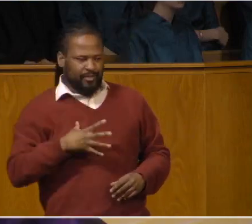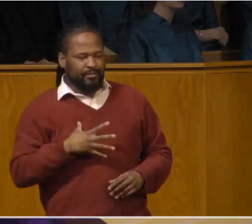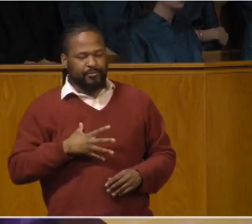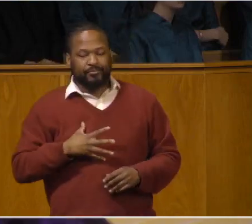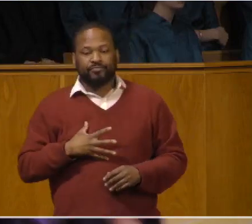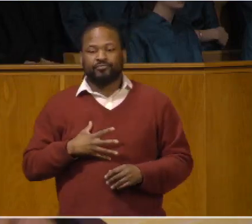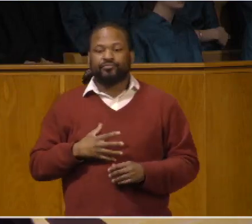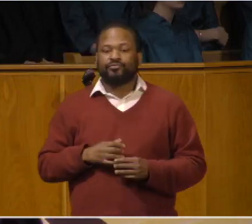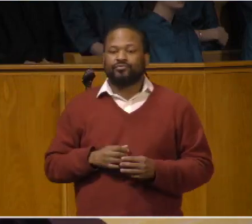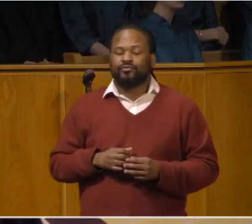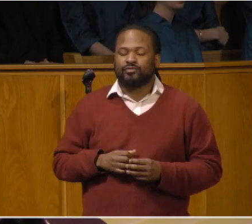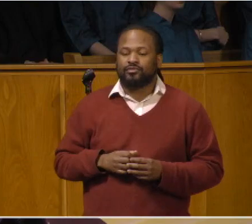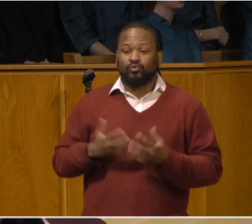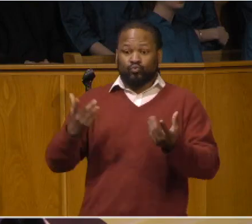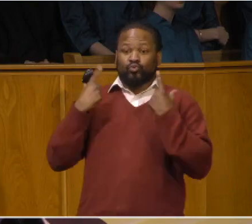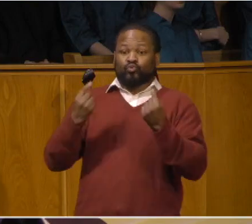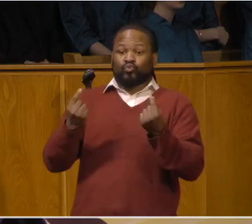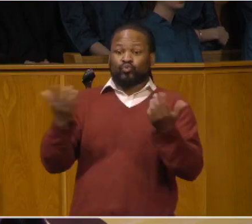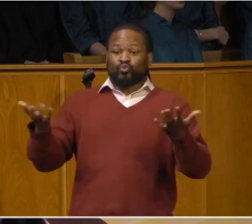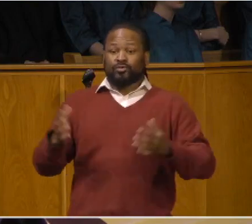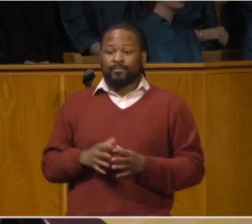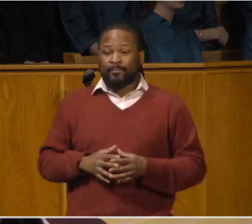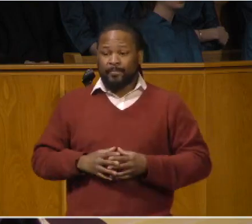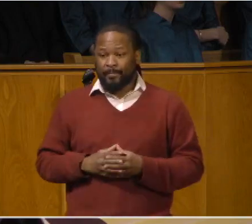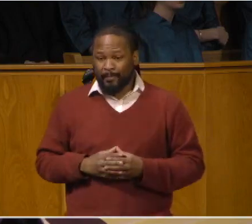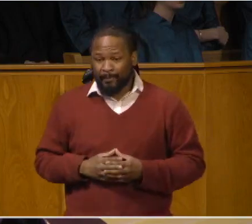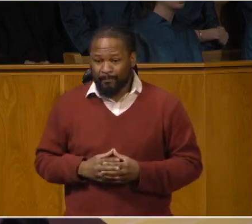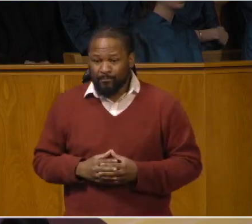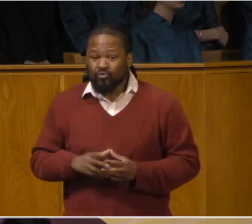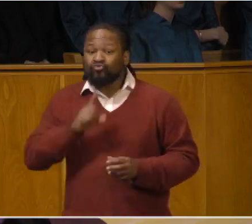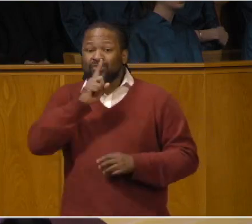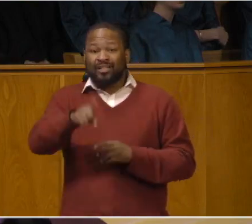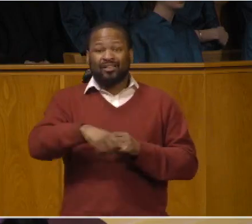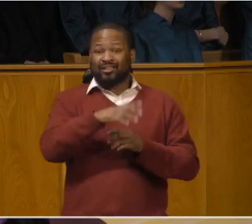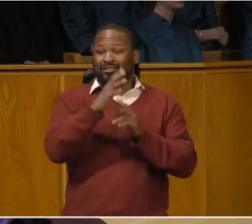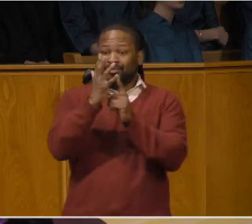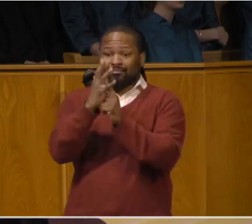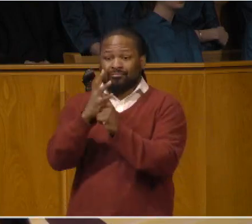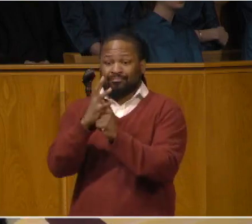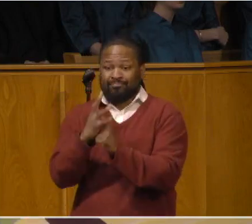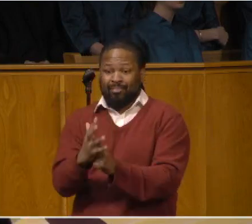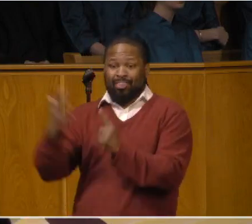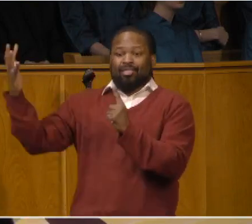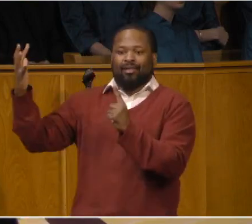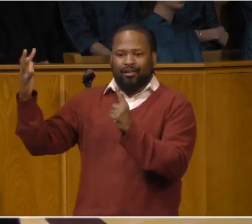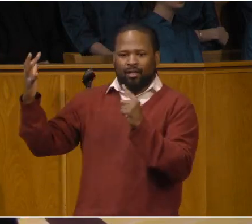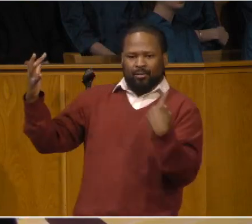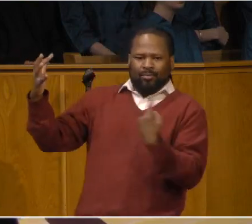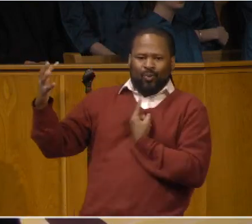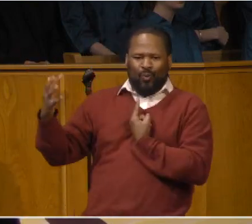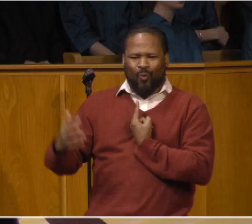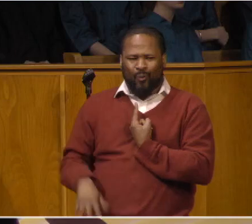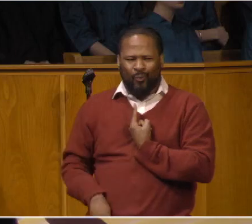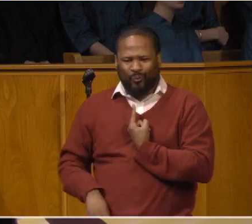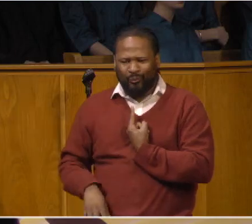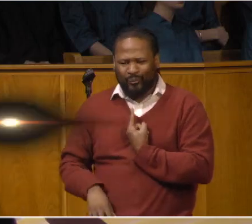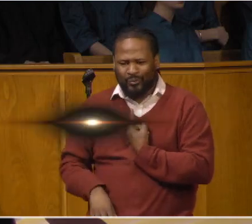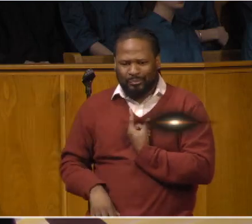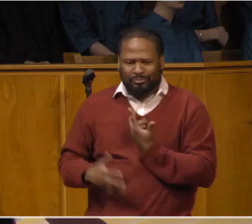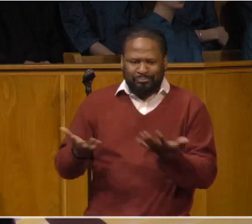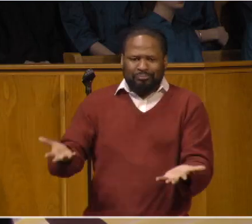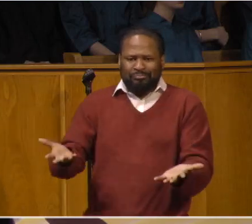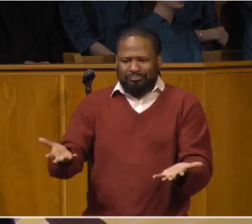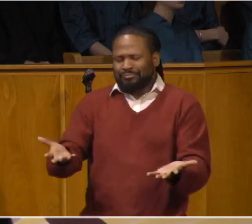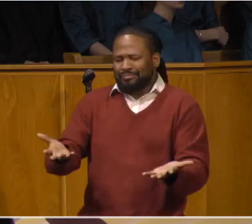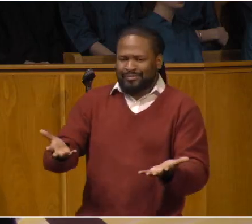But what am I going to do? I am by myself. I don't know how to do this, and I don't think I can. How do I wrap